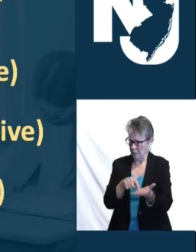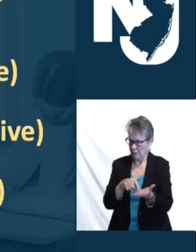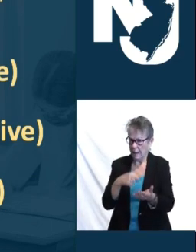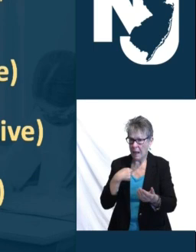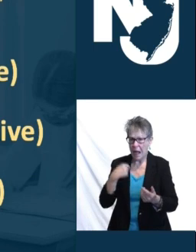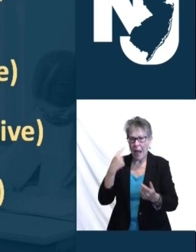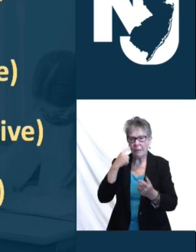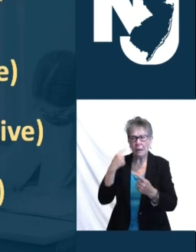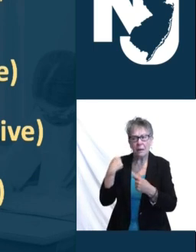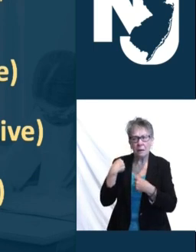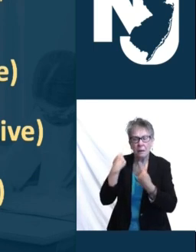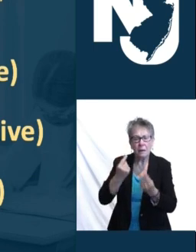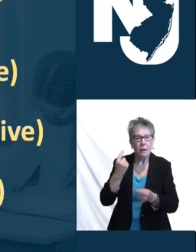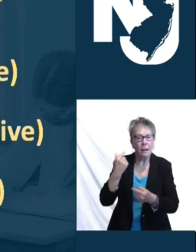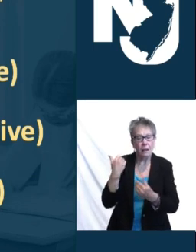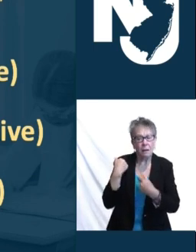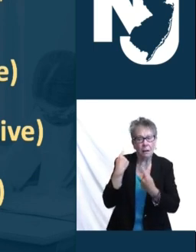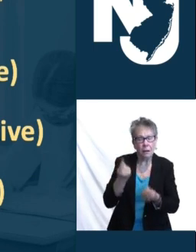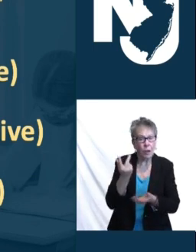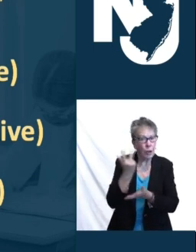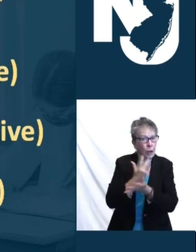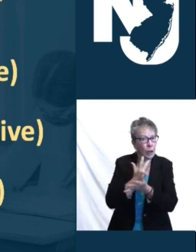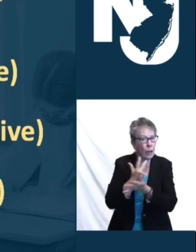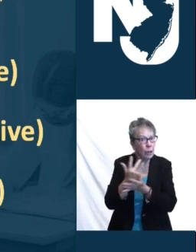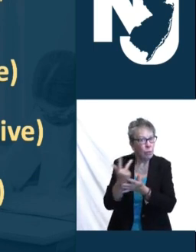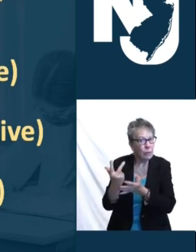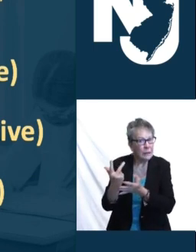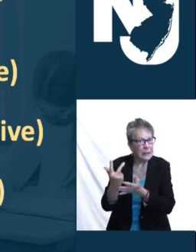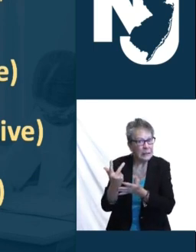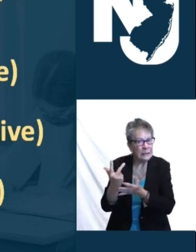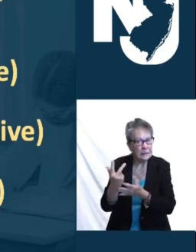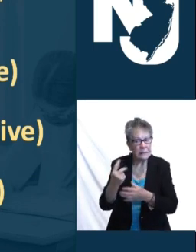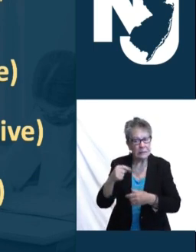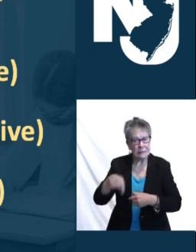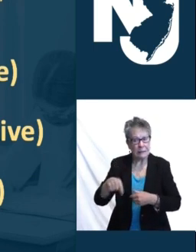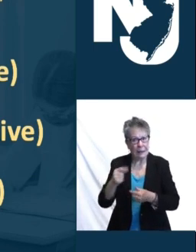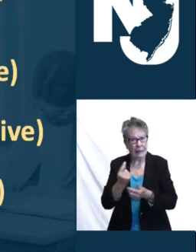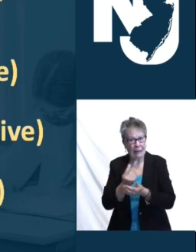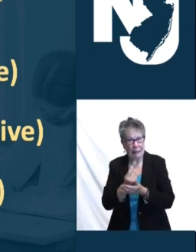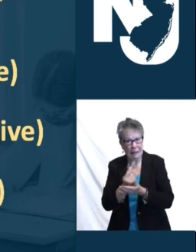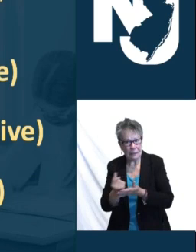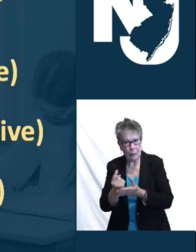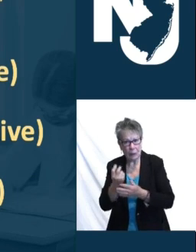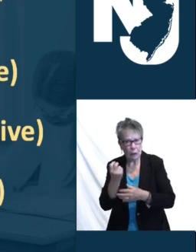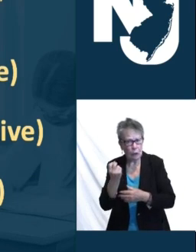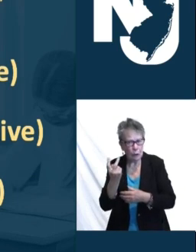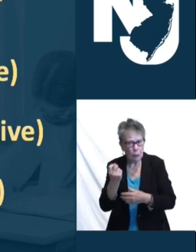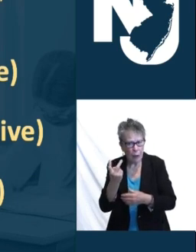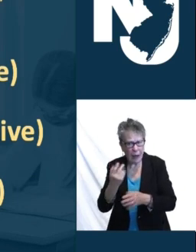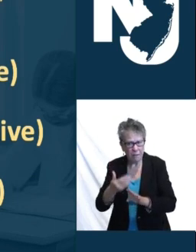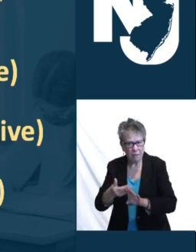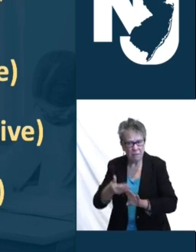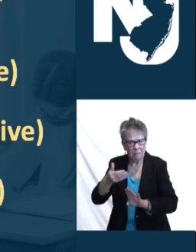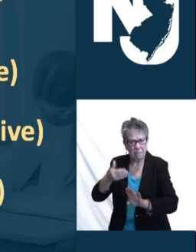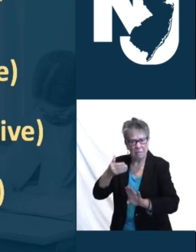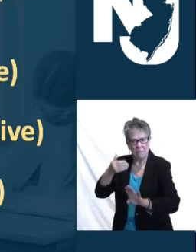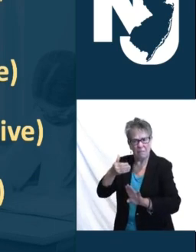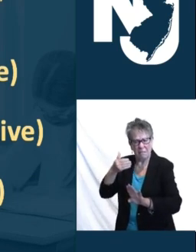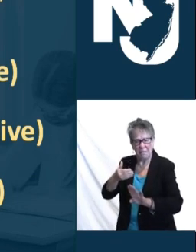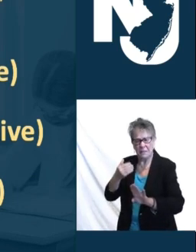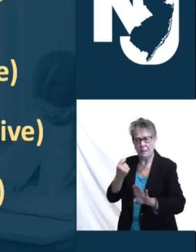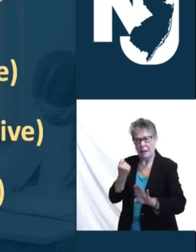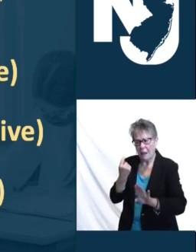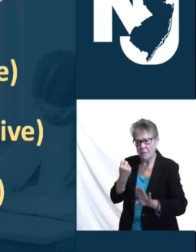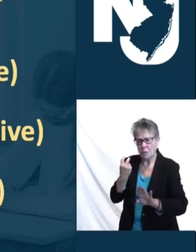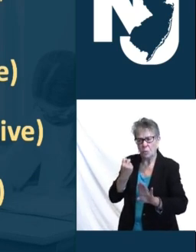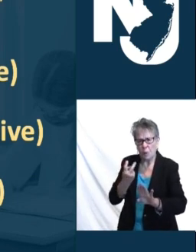been, Judy, number of outbreaks, 12 this week, and the 2 weeks before at 11 and 11. So it's staying in pretty much in a range, and